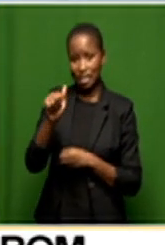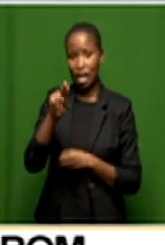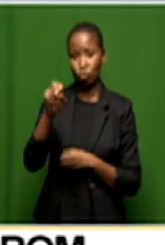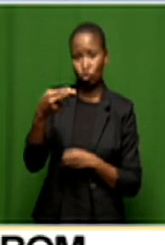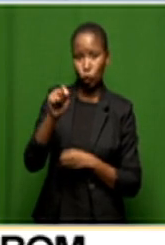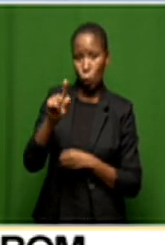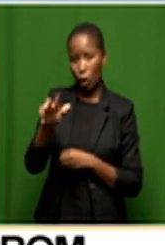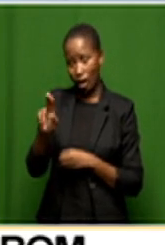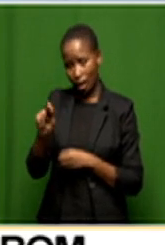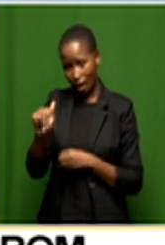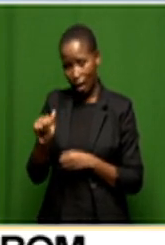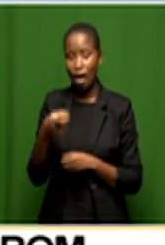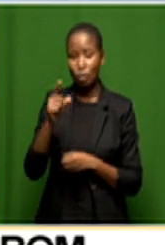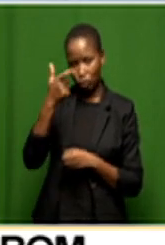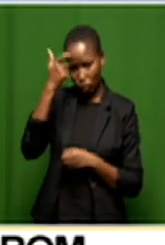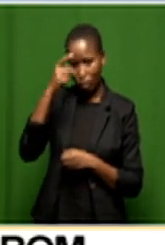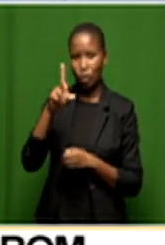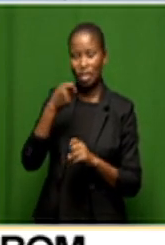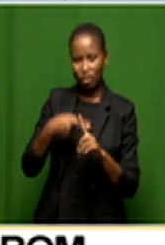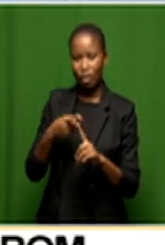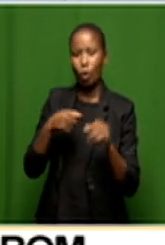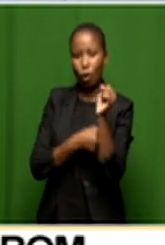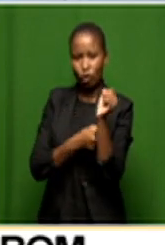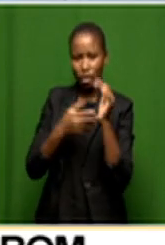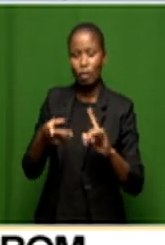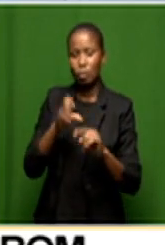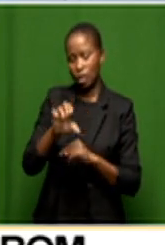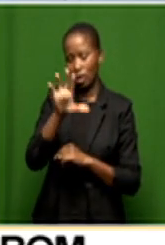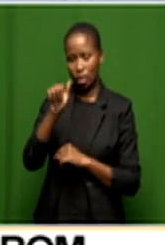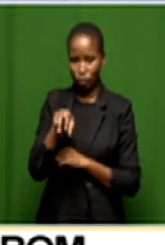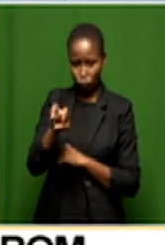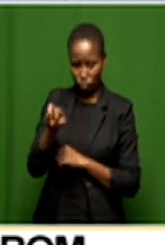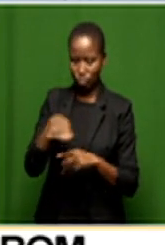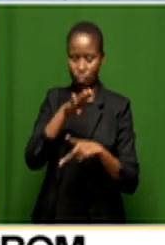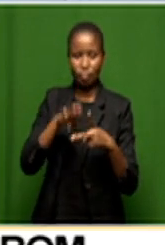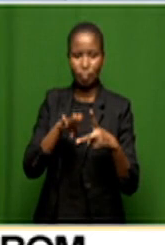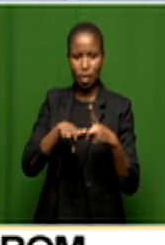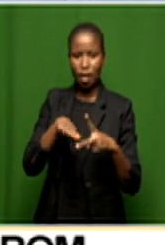of the South African Tourism, as well as Siya Mbete, who is the founder of